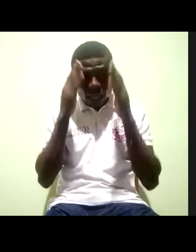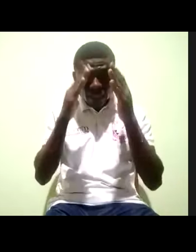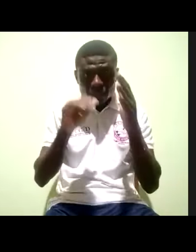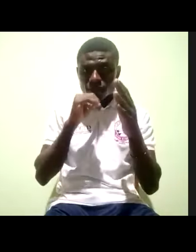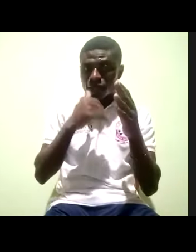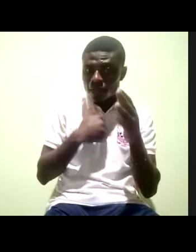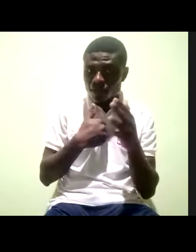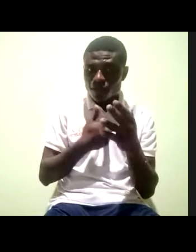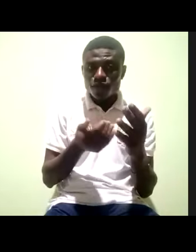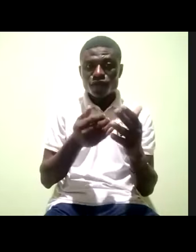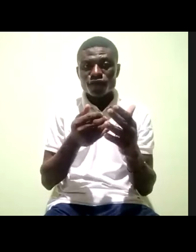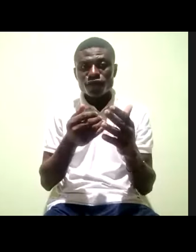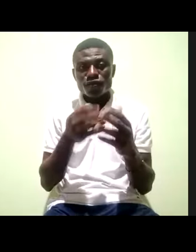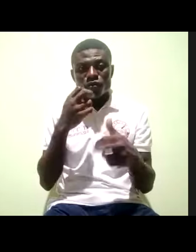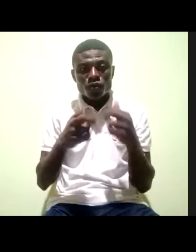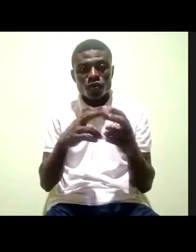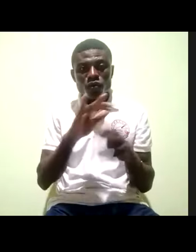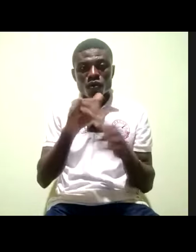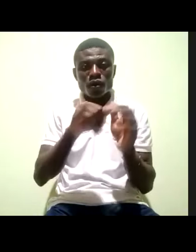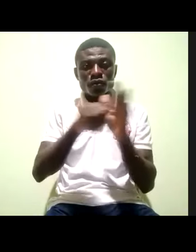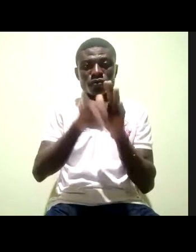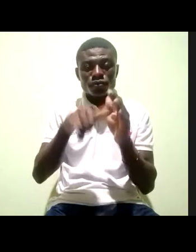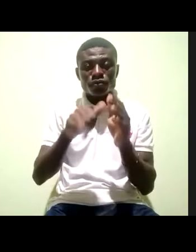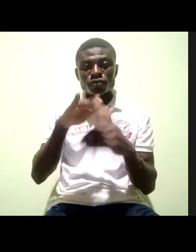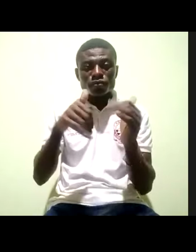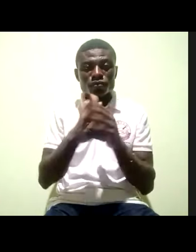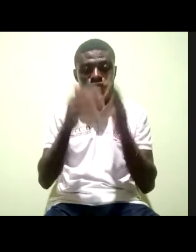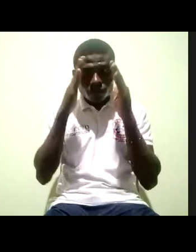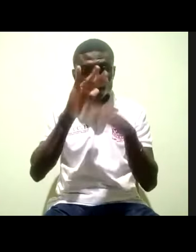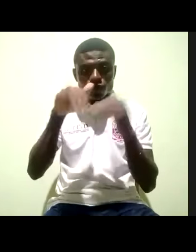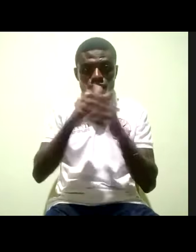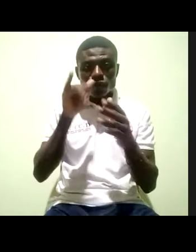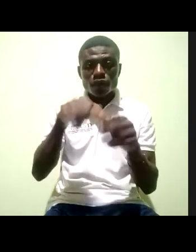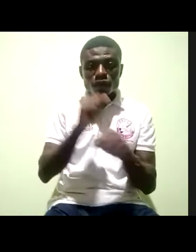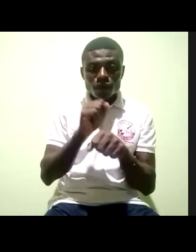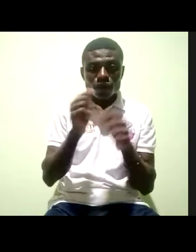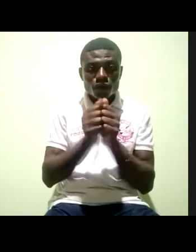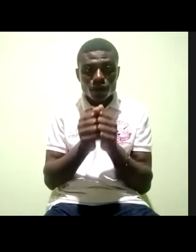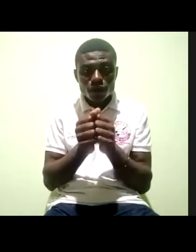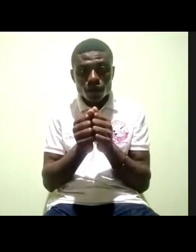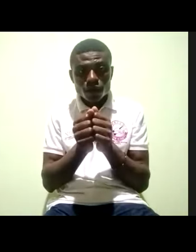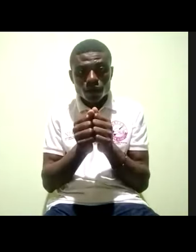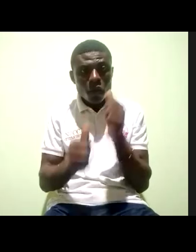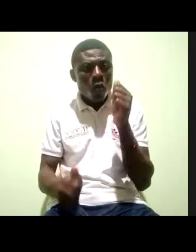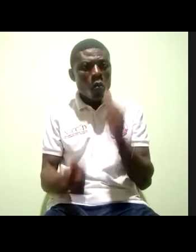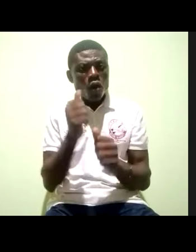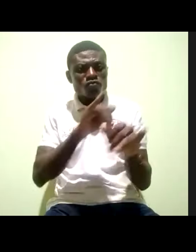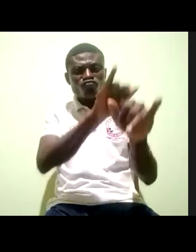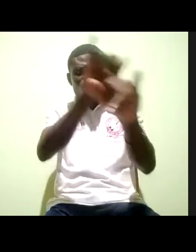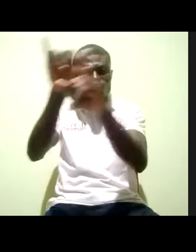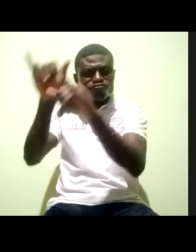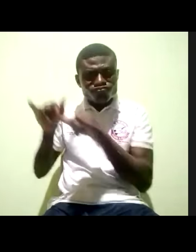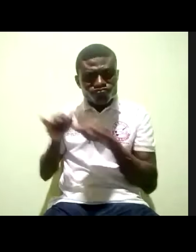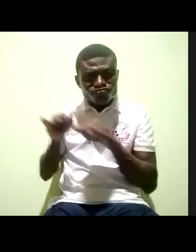have consistently found that attention deficit hyperactivity disorder is the most common co-occurring